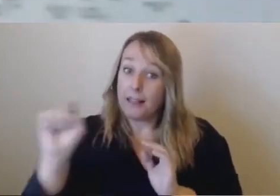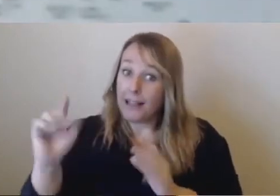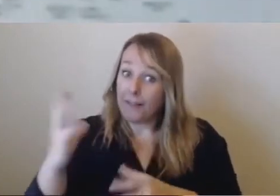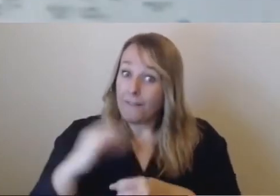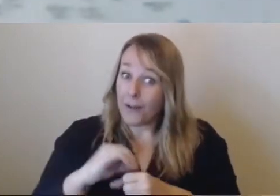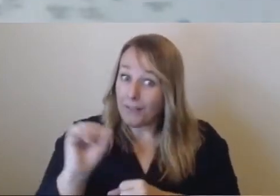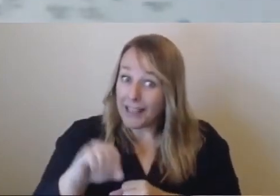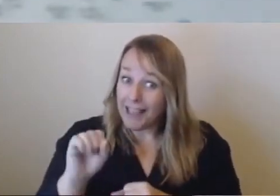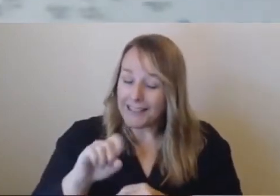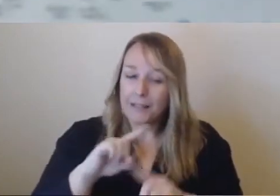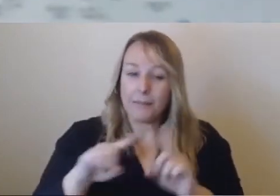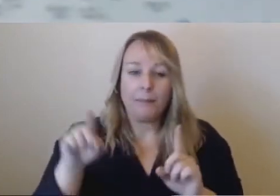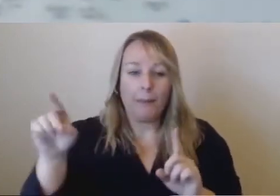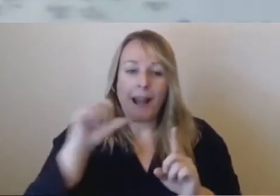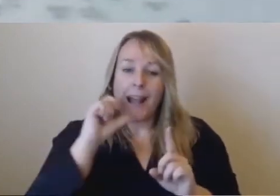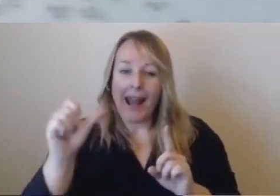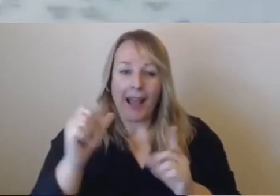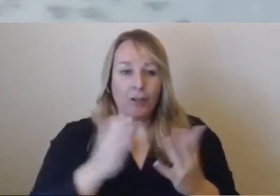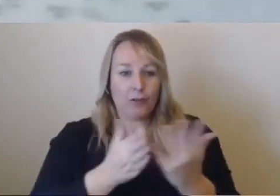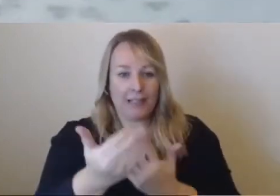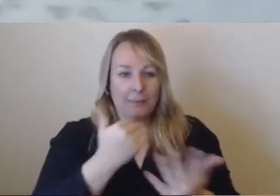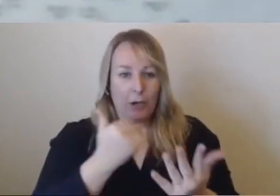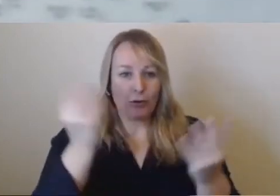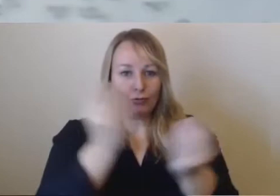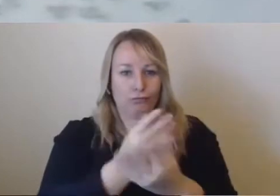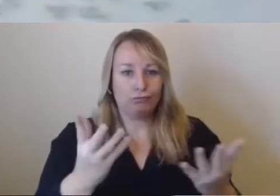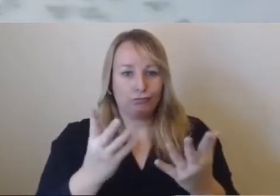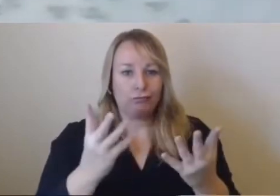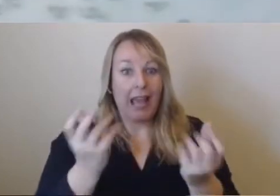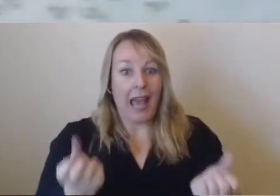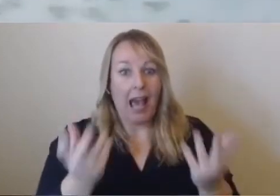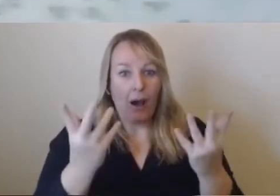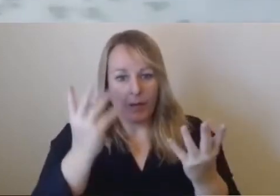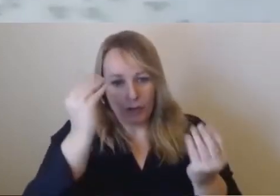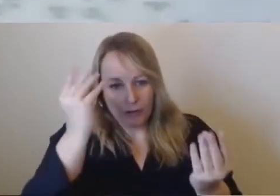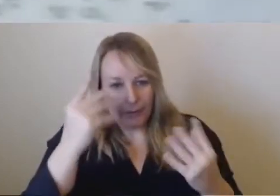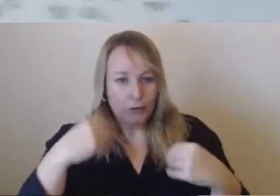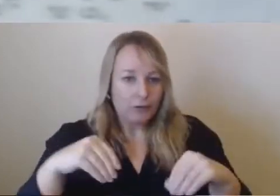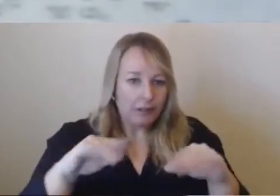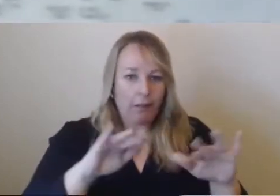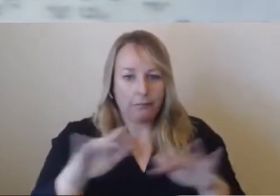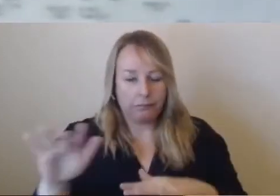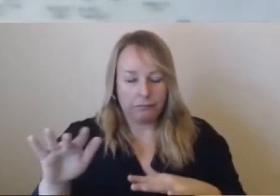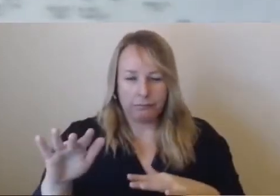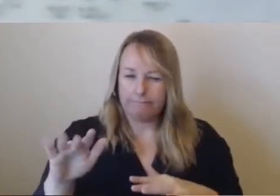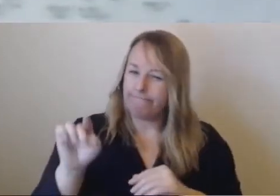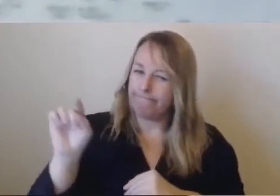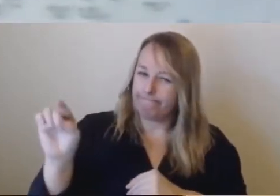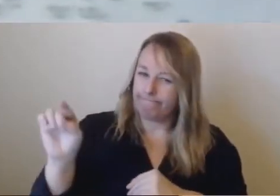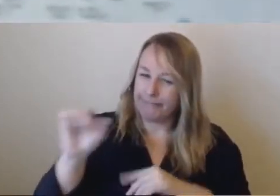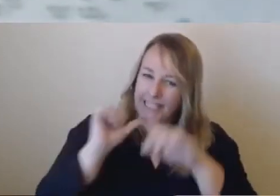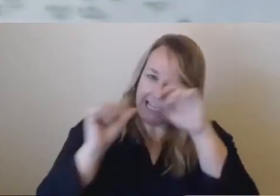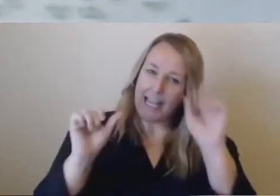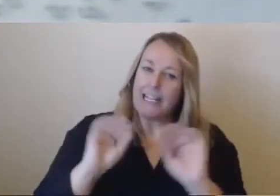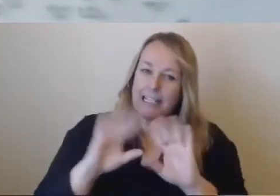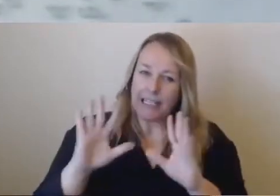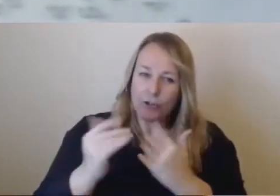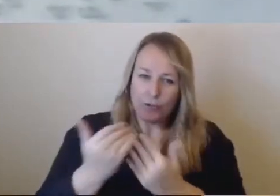lack of transparency was especially apparent in the case of China. It is a very opaque system, and